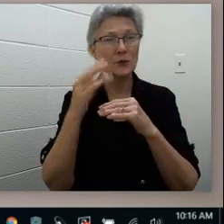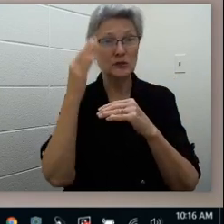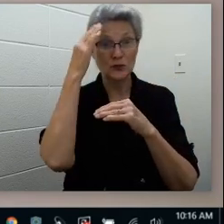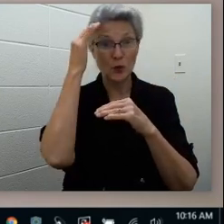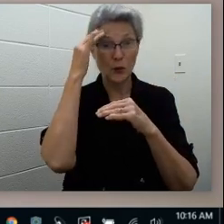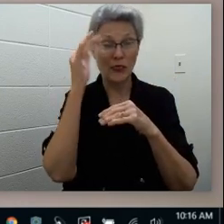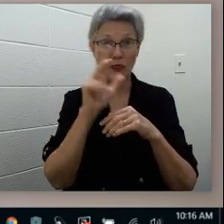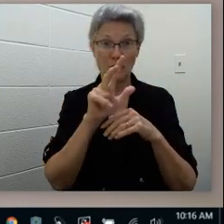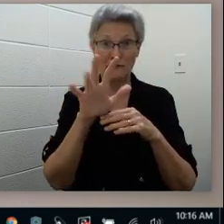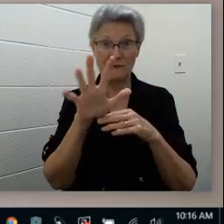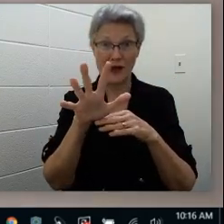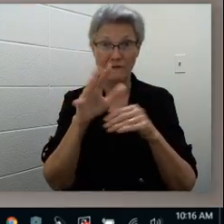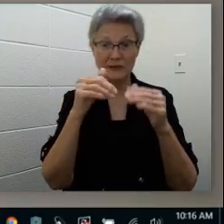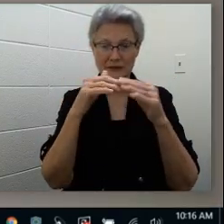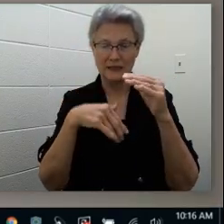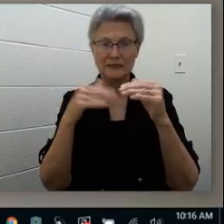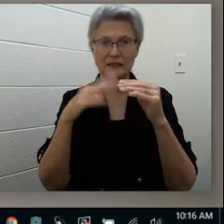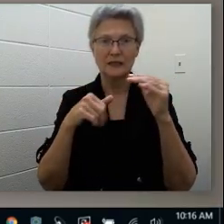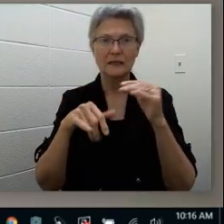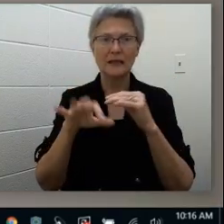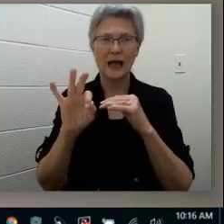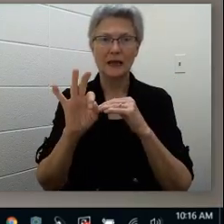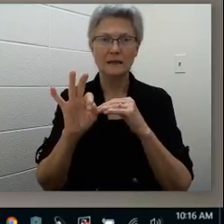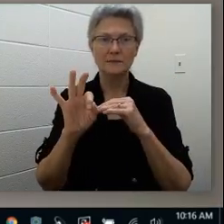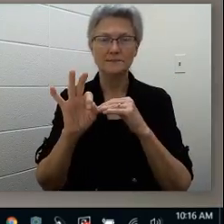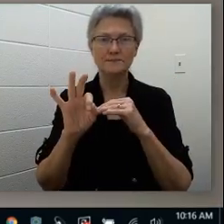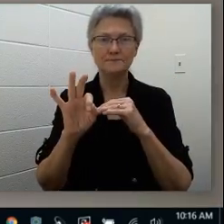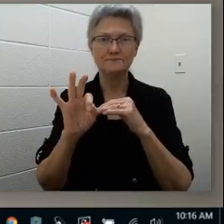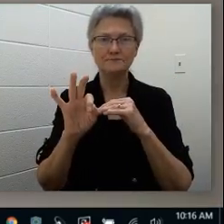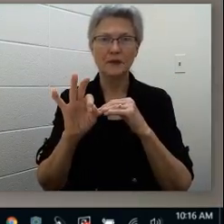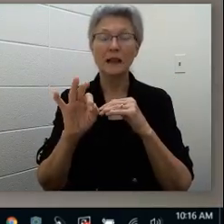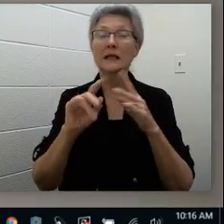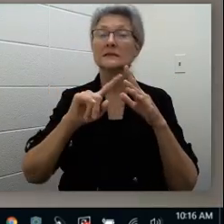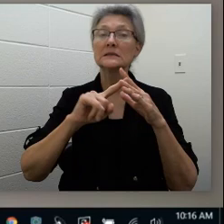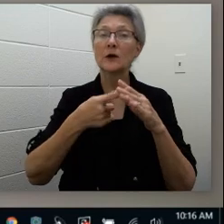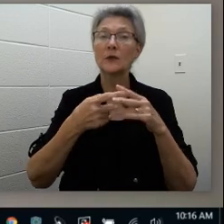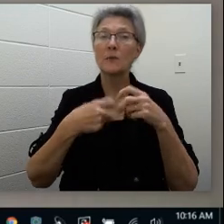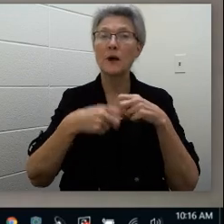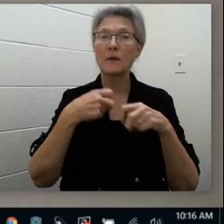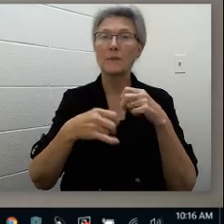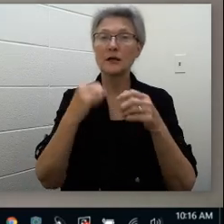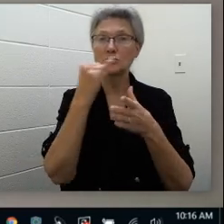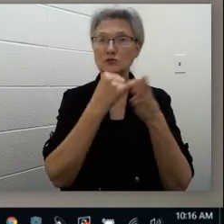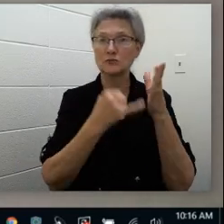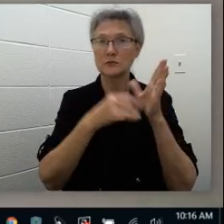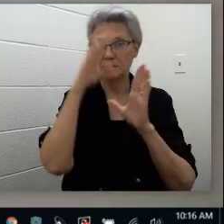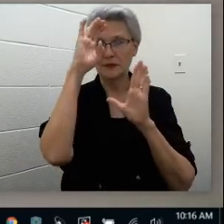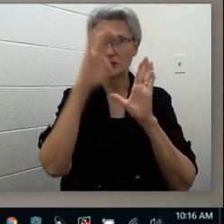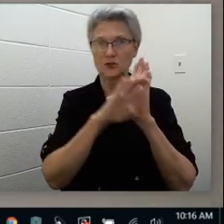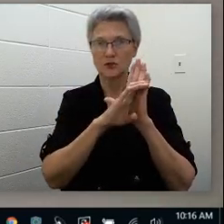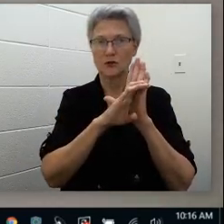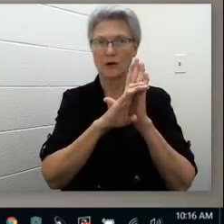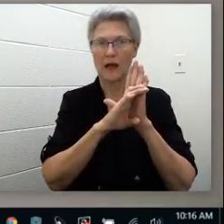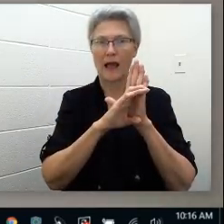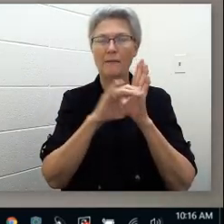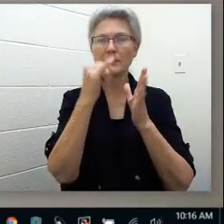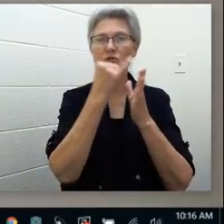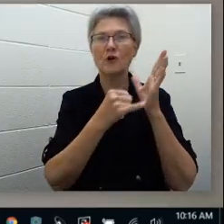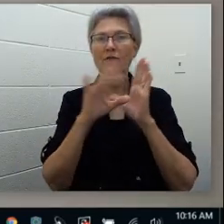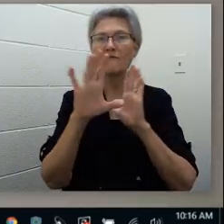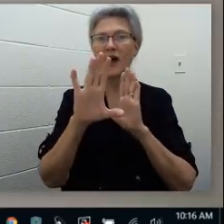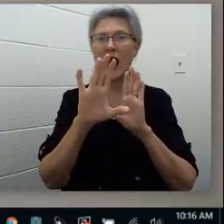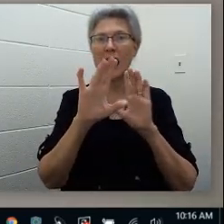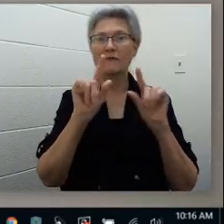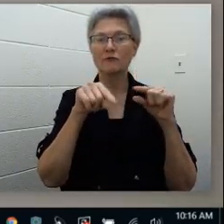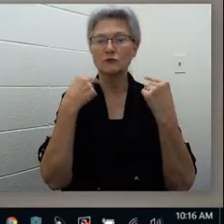know that 35 is less than 9. So let's start this problem by drawing a picture. I'm going to draw 5 groups